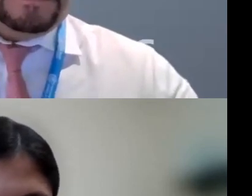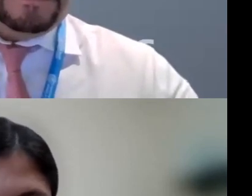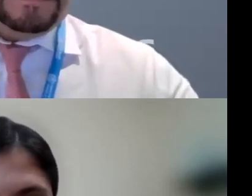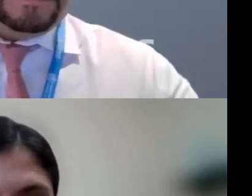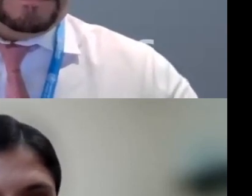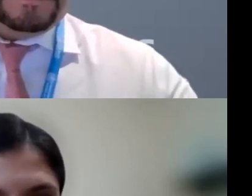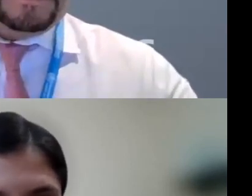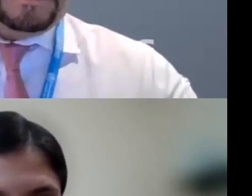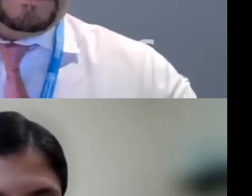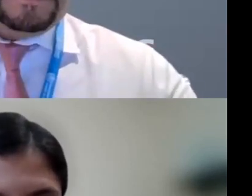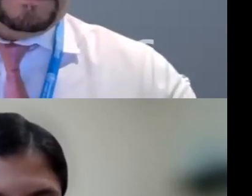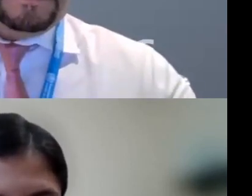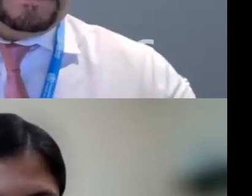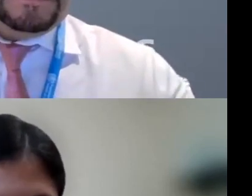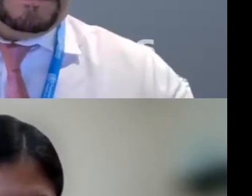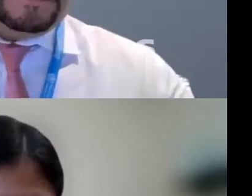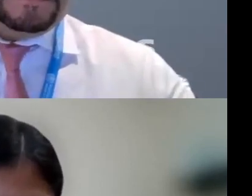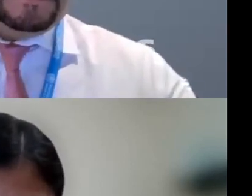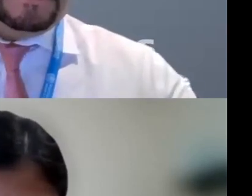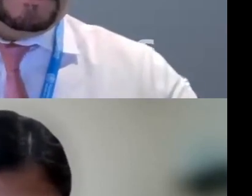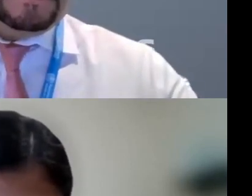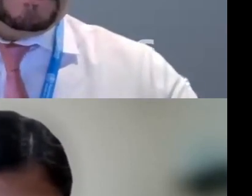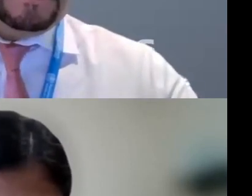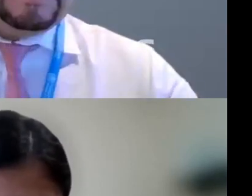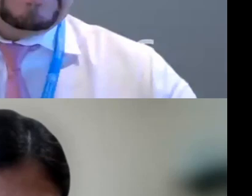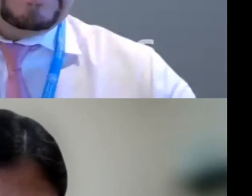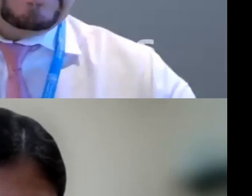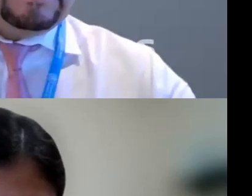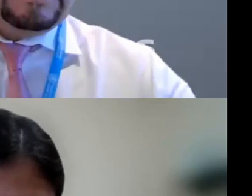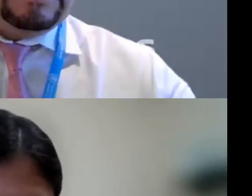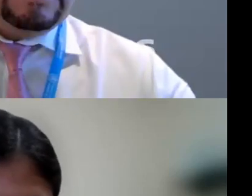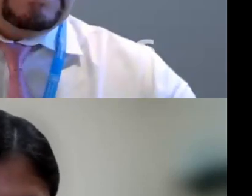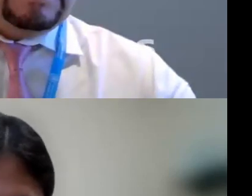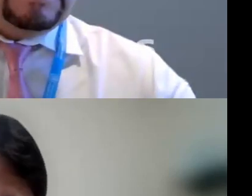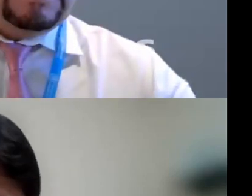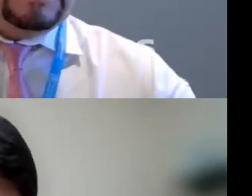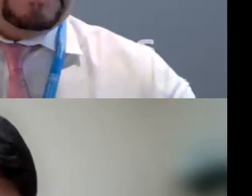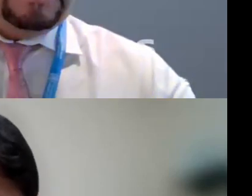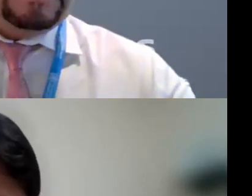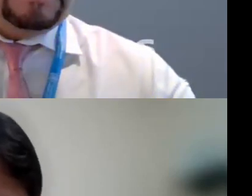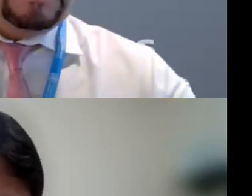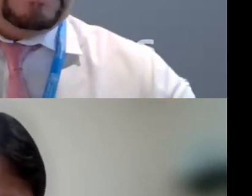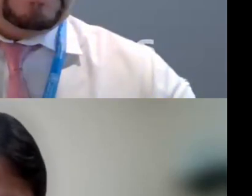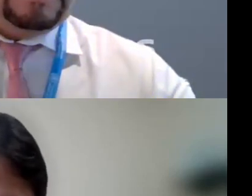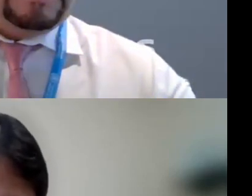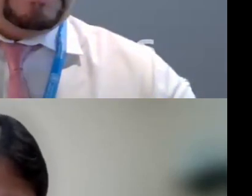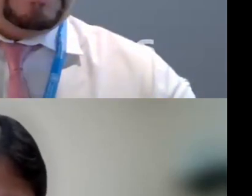important reasonable adjustments for us within the health sector, within the hospitals.